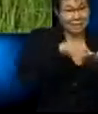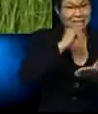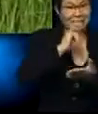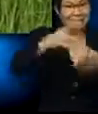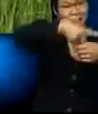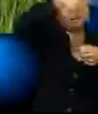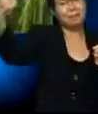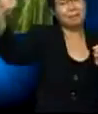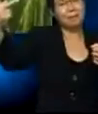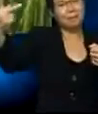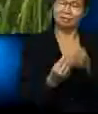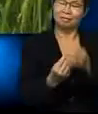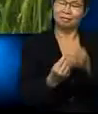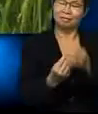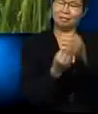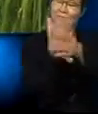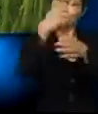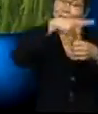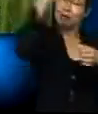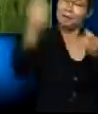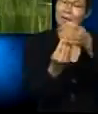This is paddy plant.